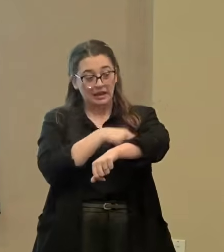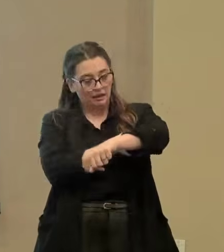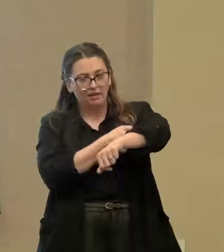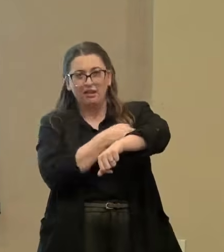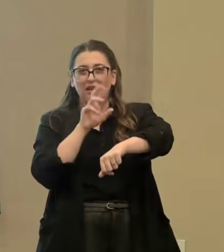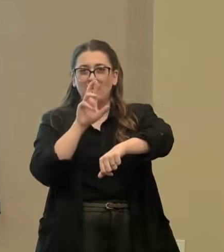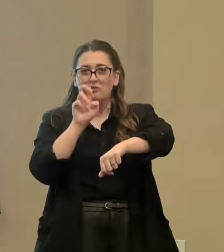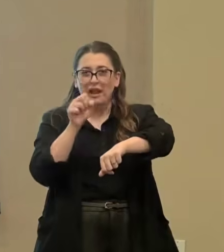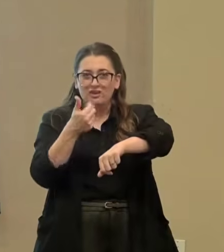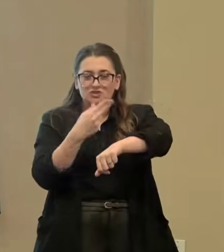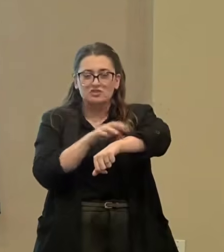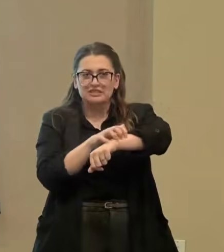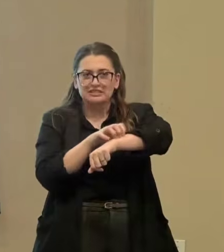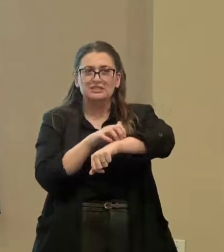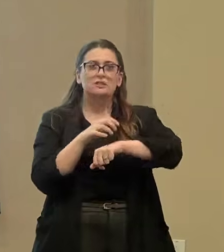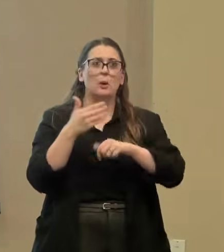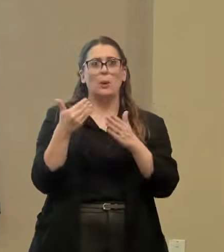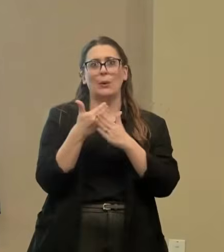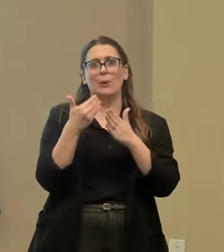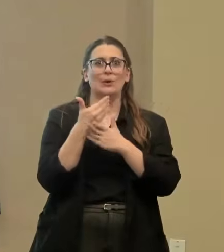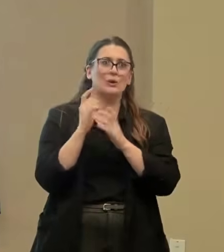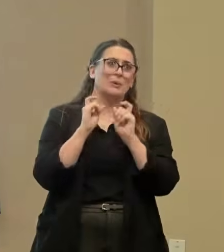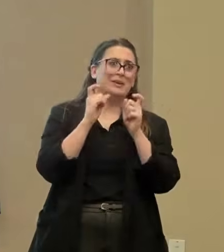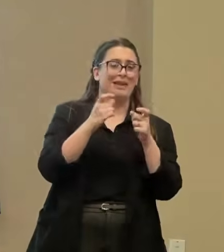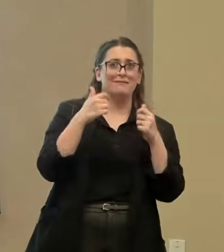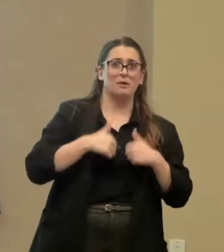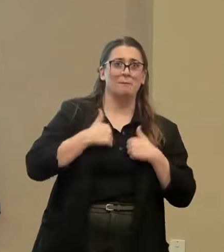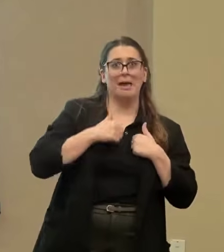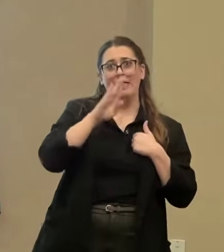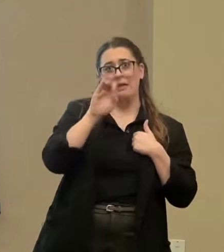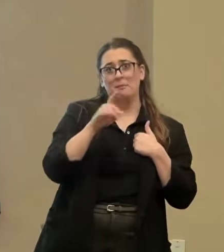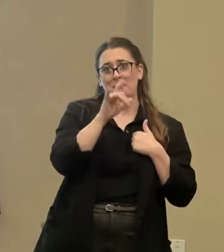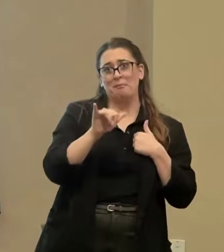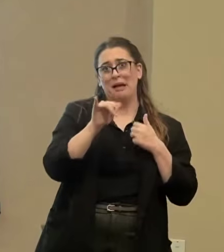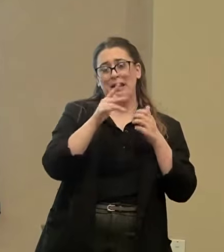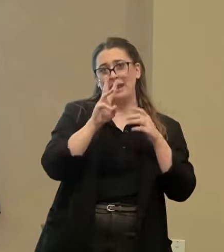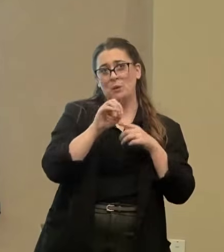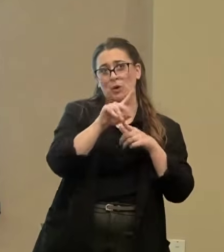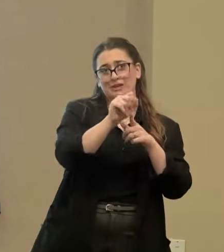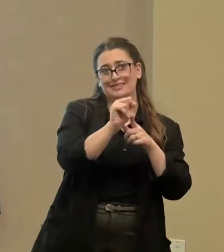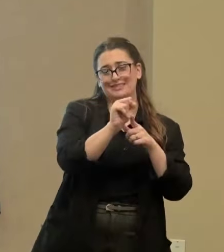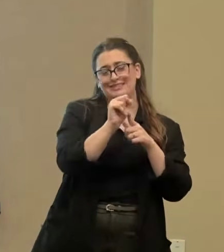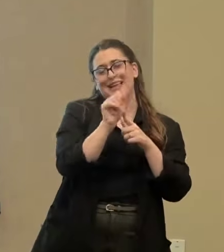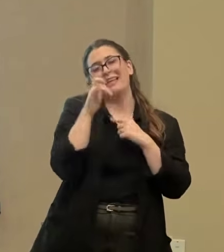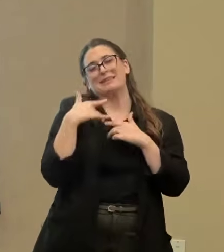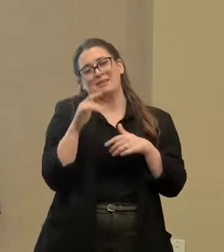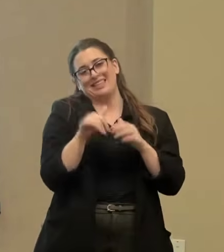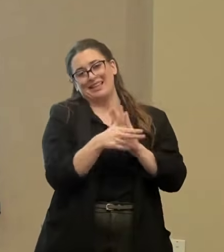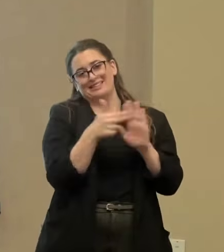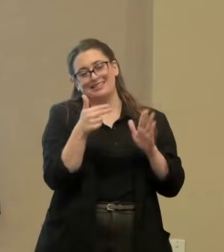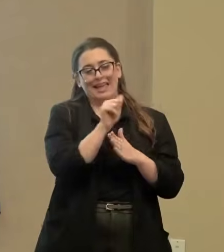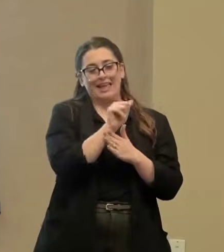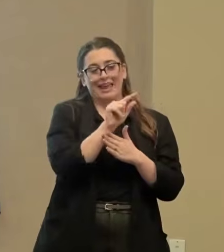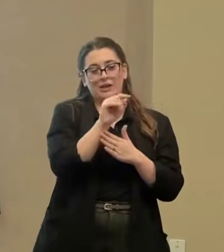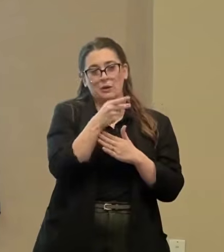or, secondary to using a brand new gift from Bath and Body Works, that's leaning towards atopic dermatitis.